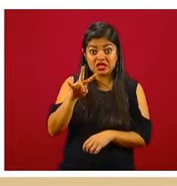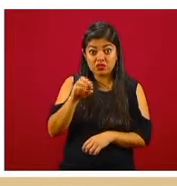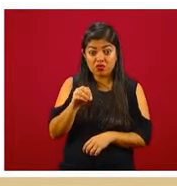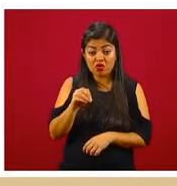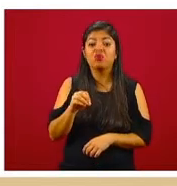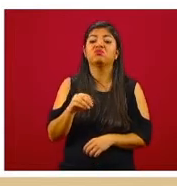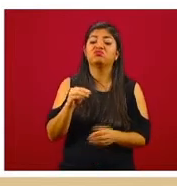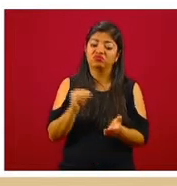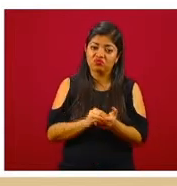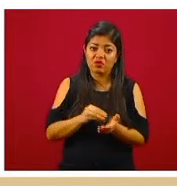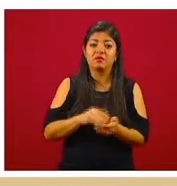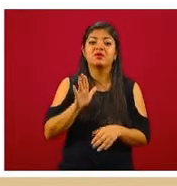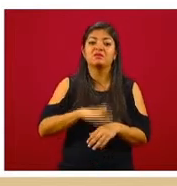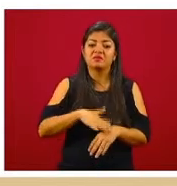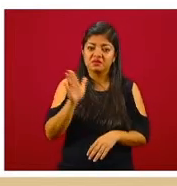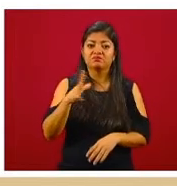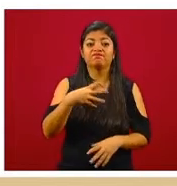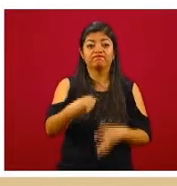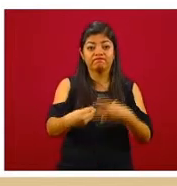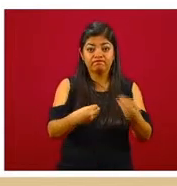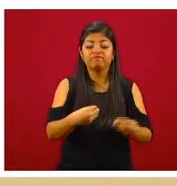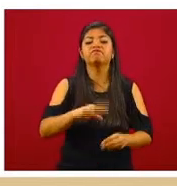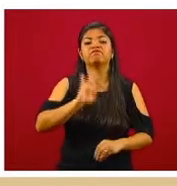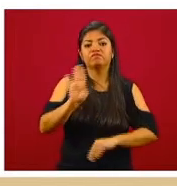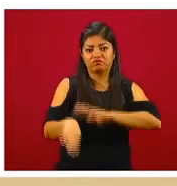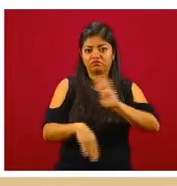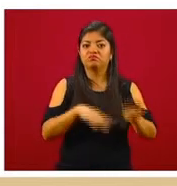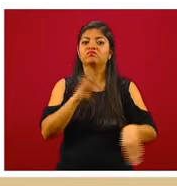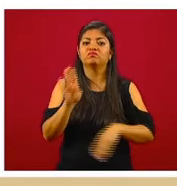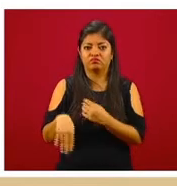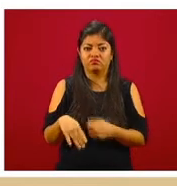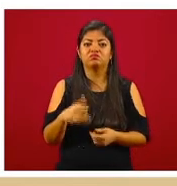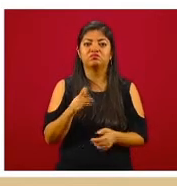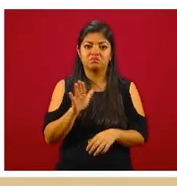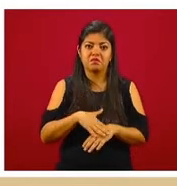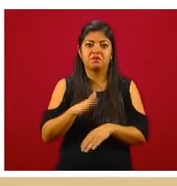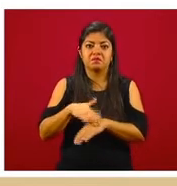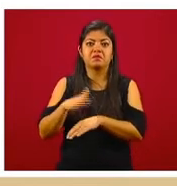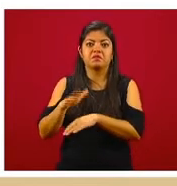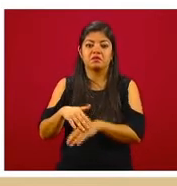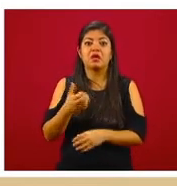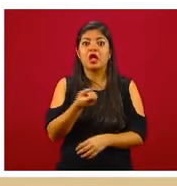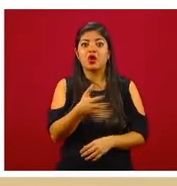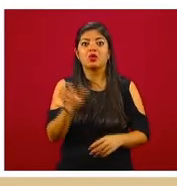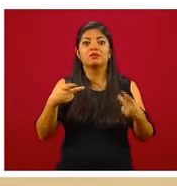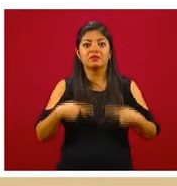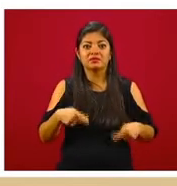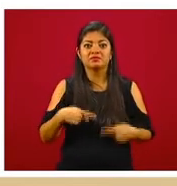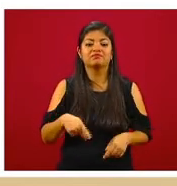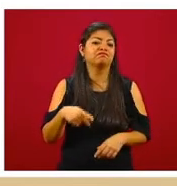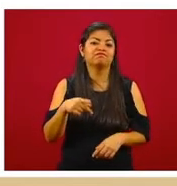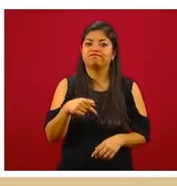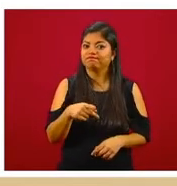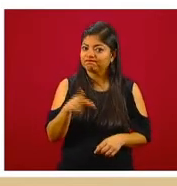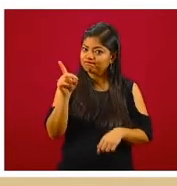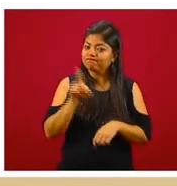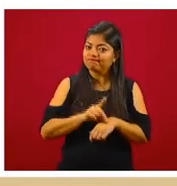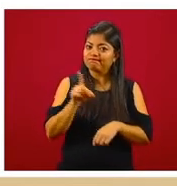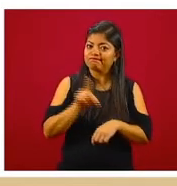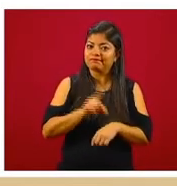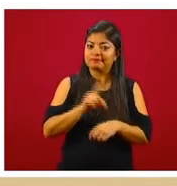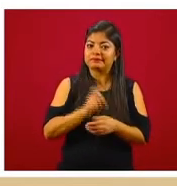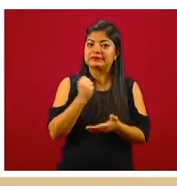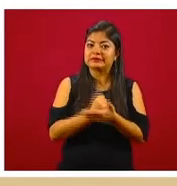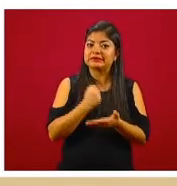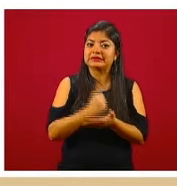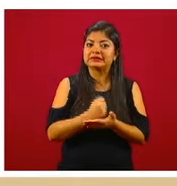y been mientras siga happening activa and los will continue to contagios happen y for haya as long as personas the que pandemic tienen continues to be condiciones de active riesgo and y transmissions otra are vez in hemos place insistido and